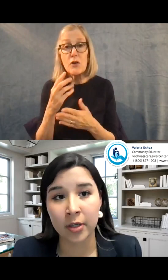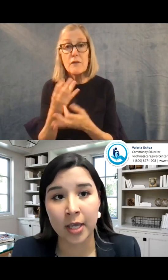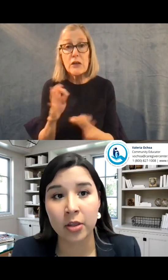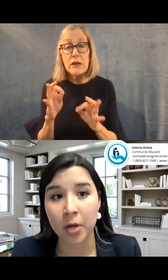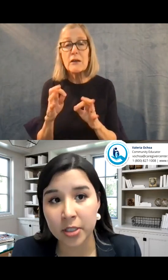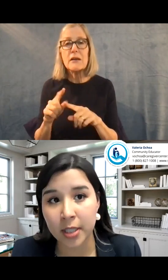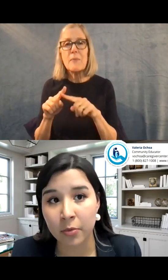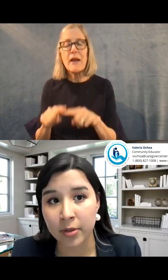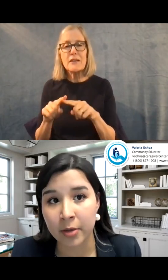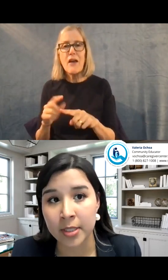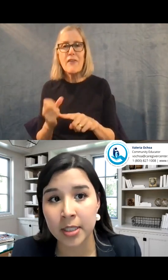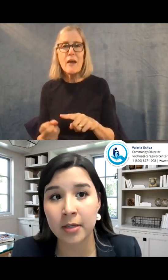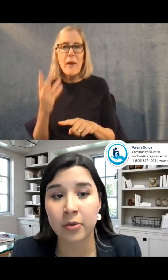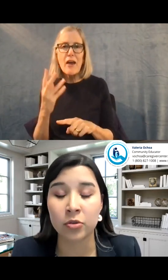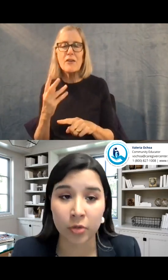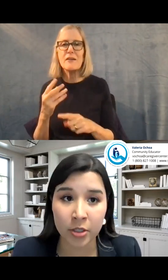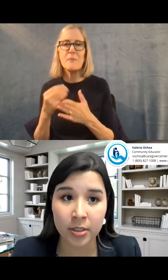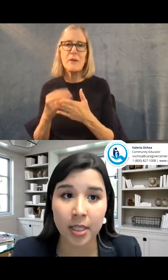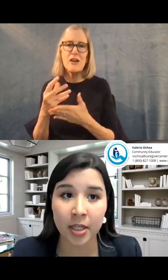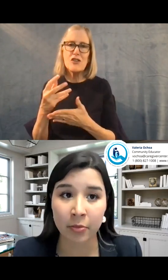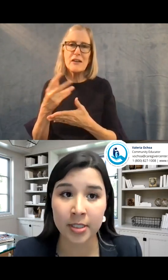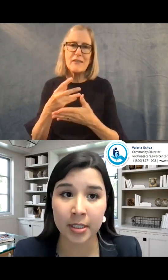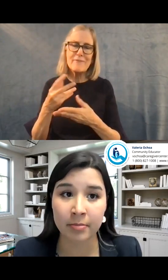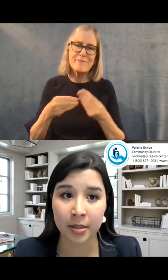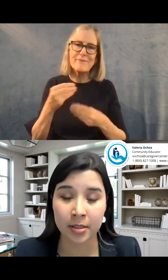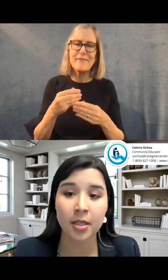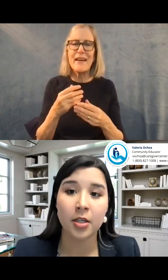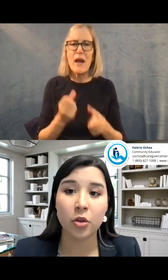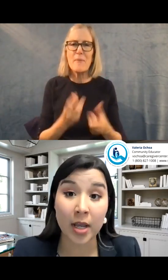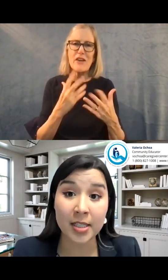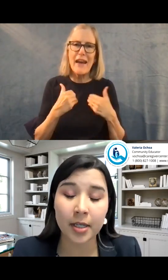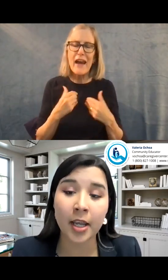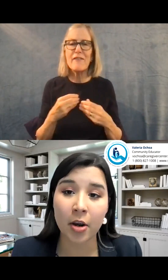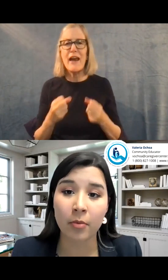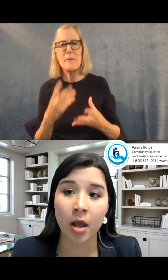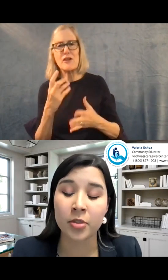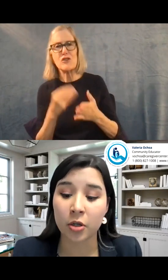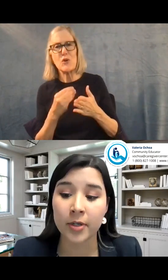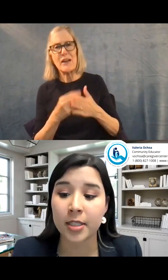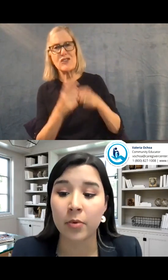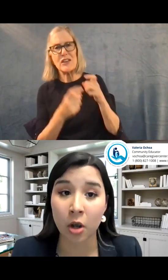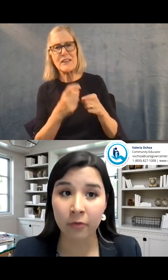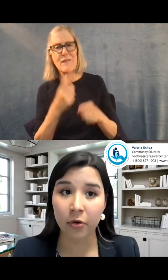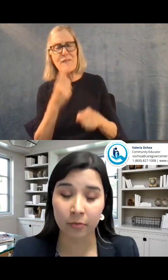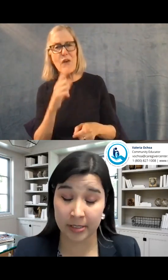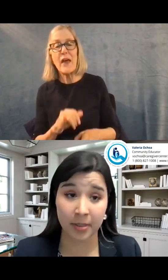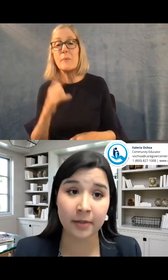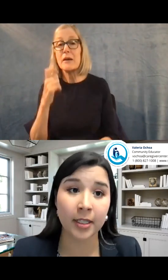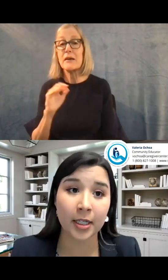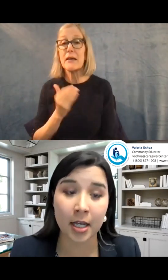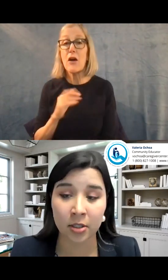amount, again, the budget that they receive, the donations that they receive, because the respite care service that we